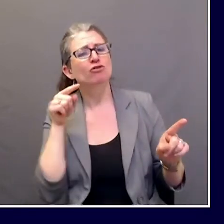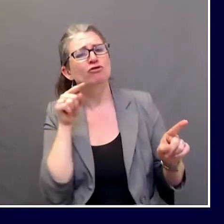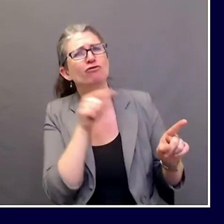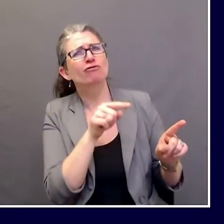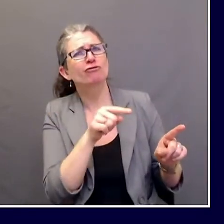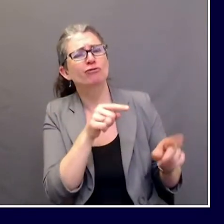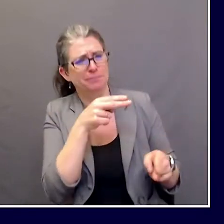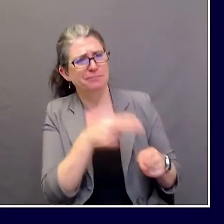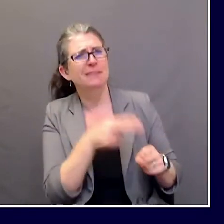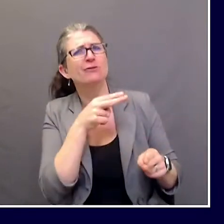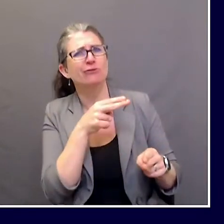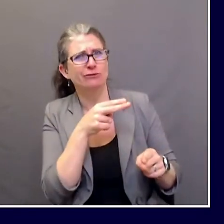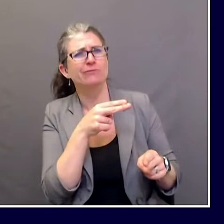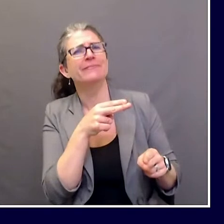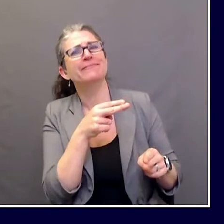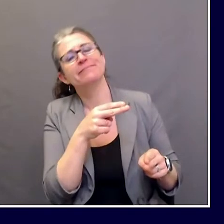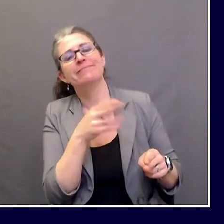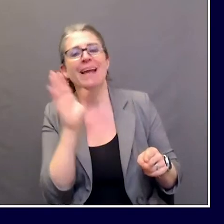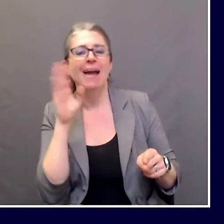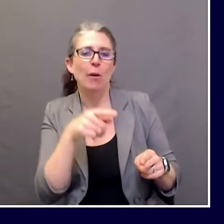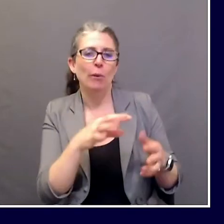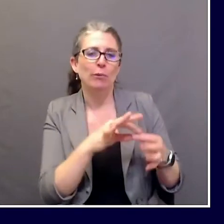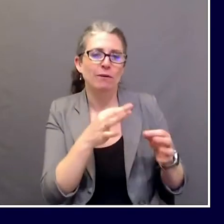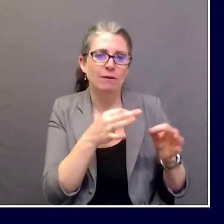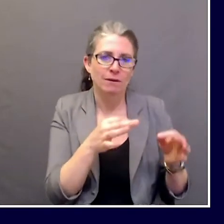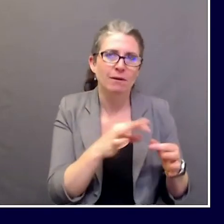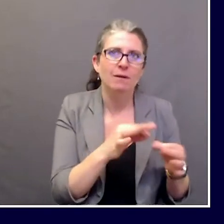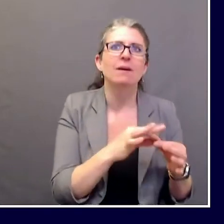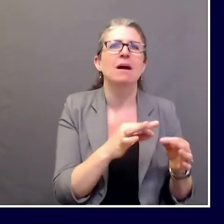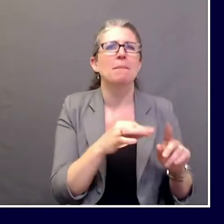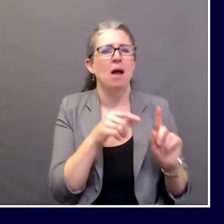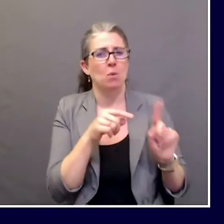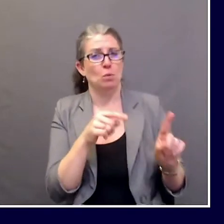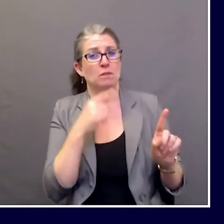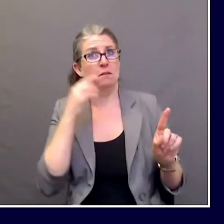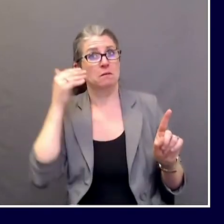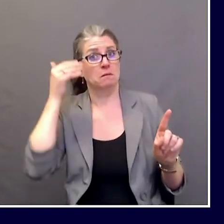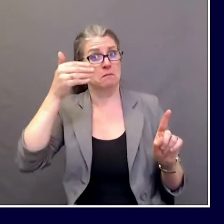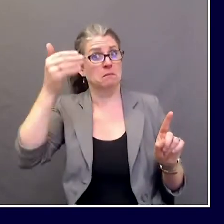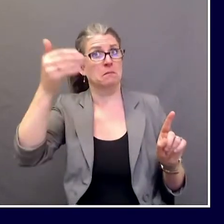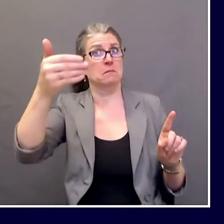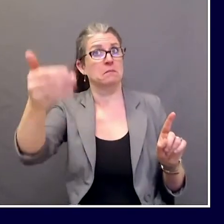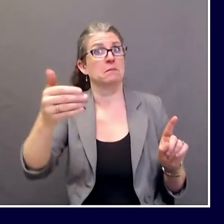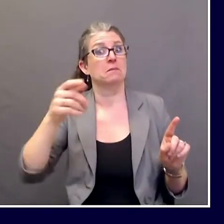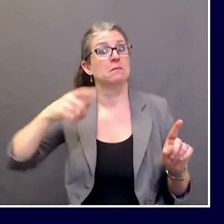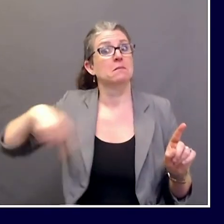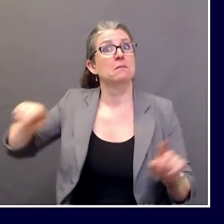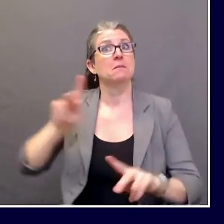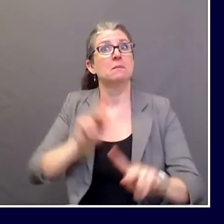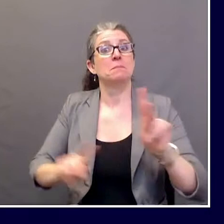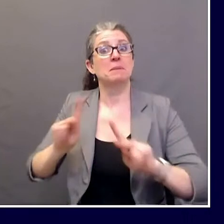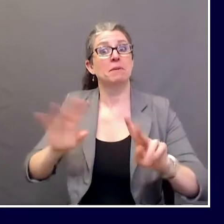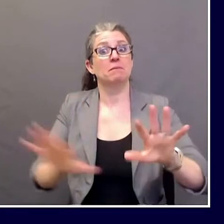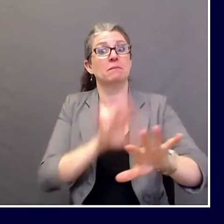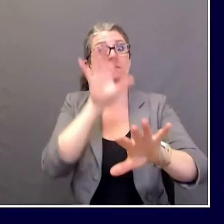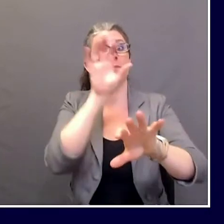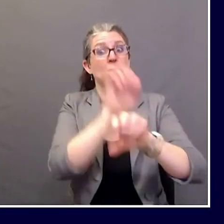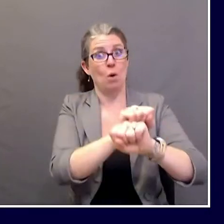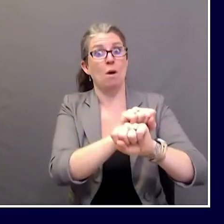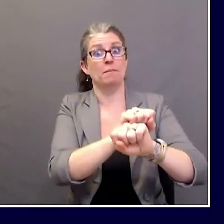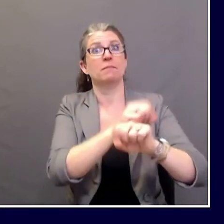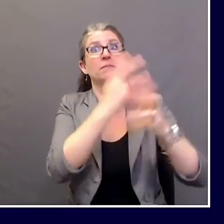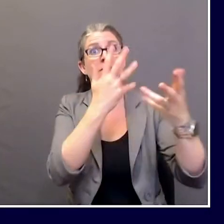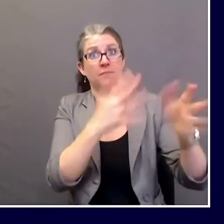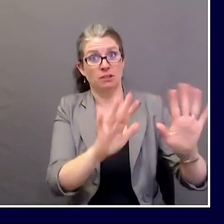retail pharmacies and our clinics across the state, I believe it totals, as far as the doses we had, was about 5,100 doses of